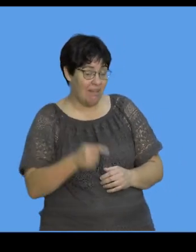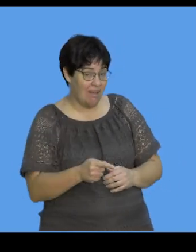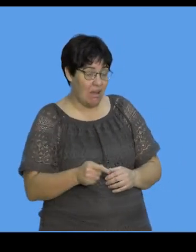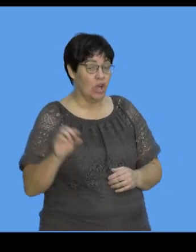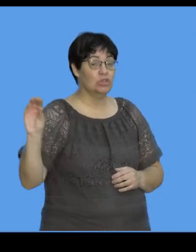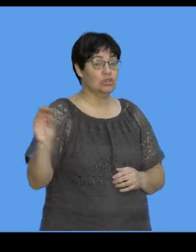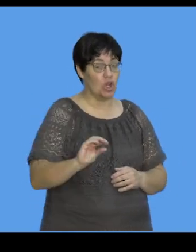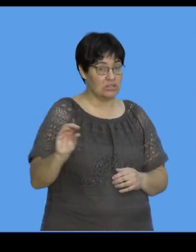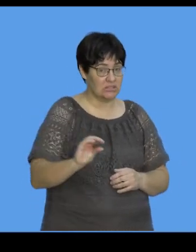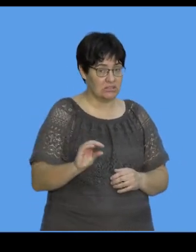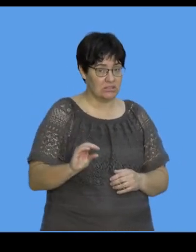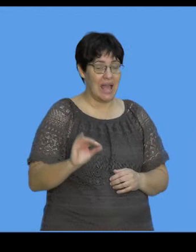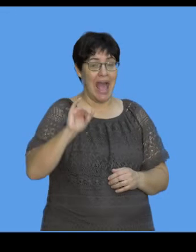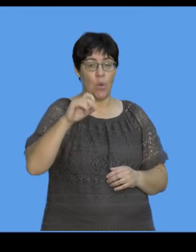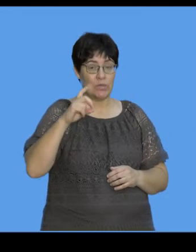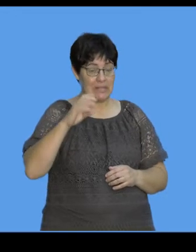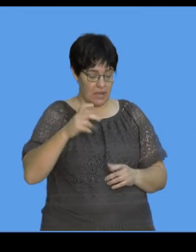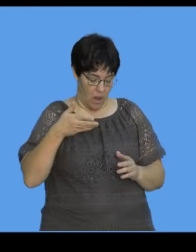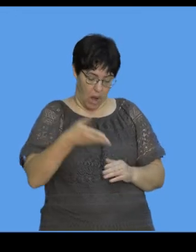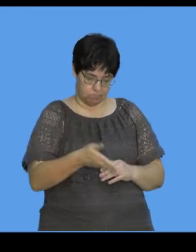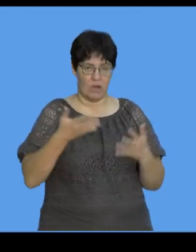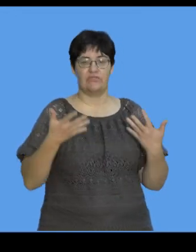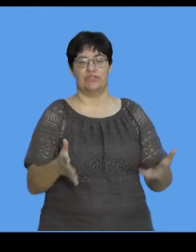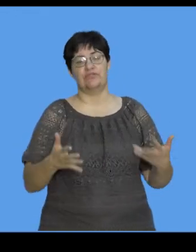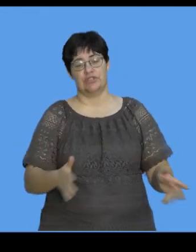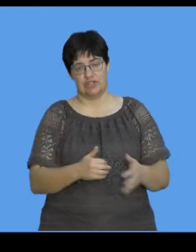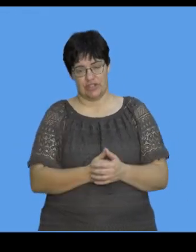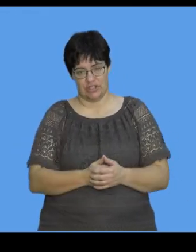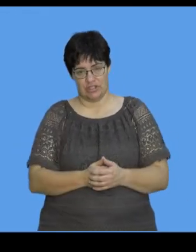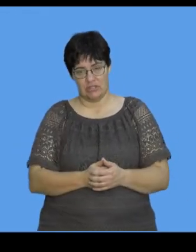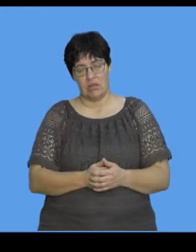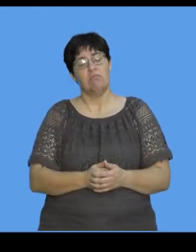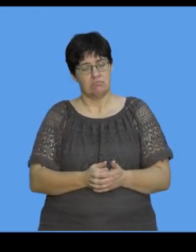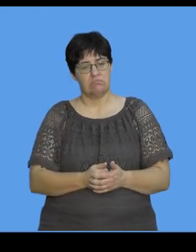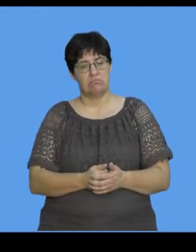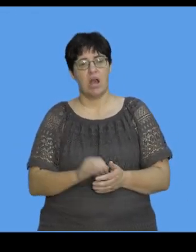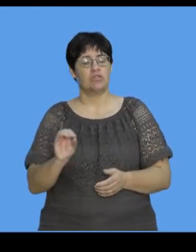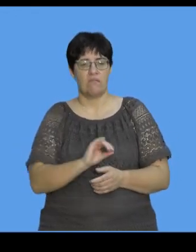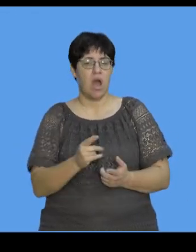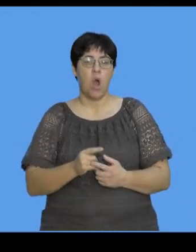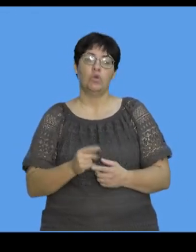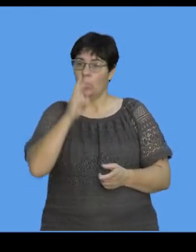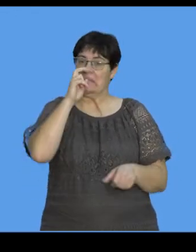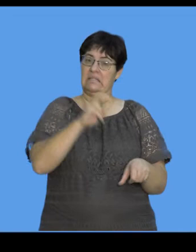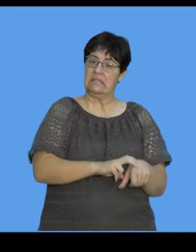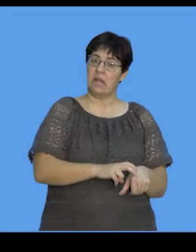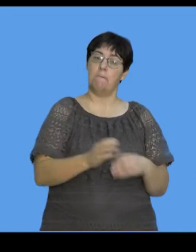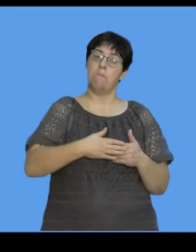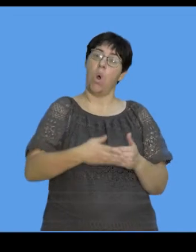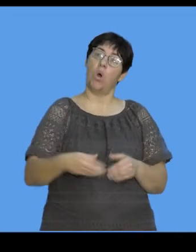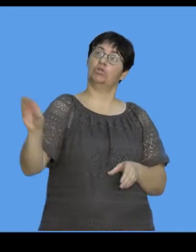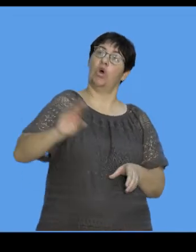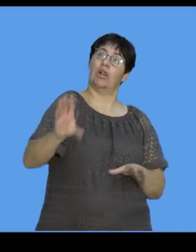our salt has already got iodine in it. So we already say that most of our salt, so we don't really have to have extra salt